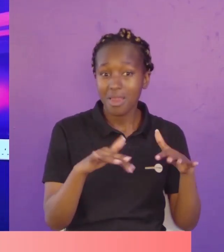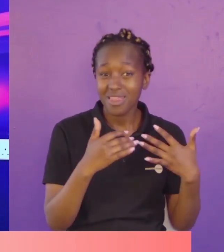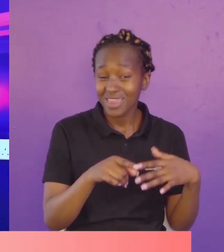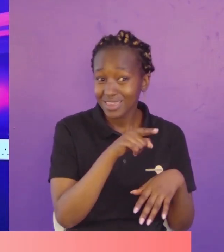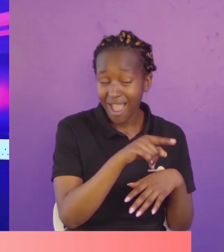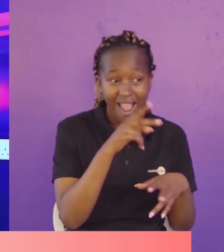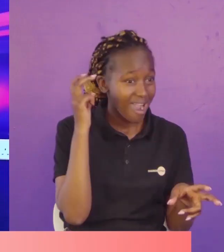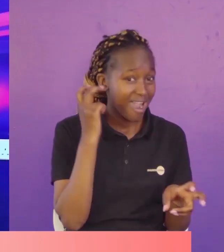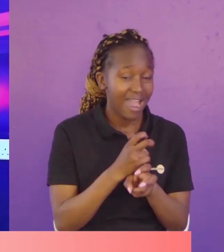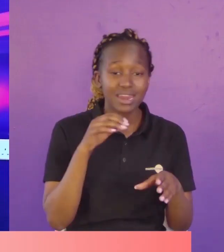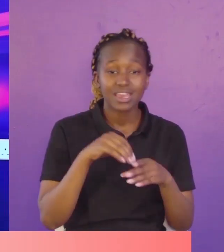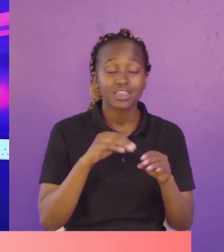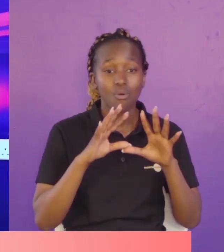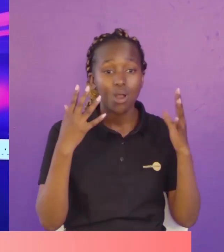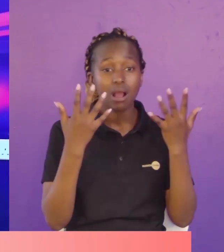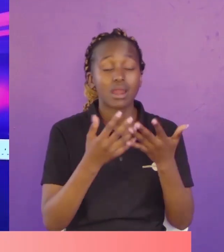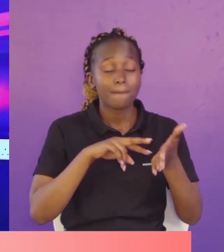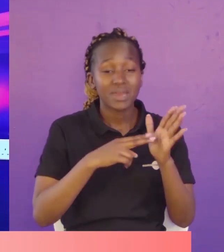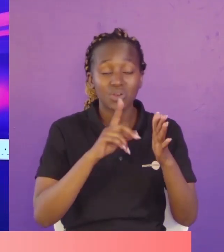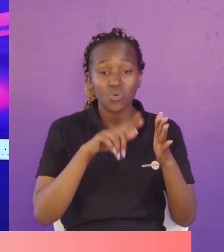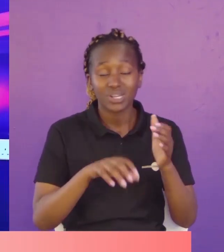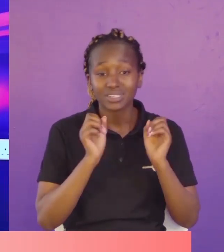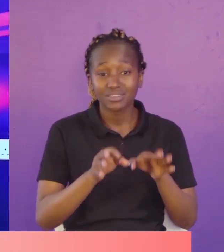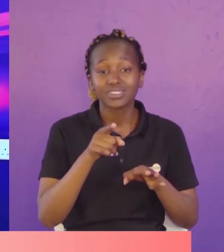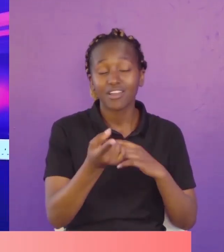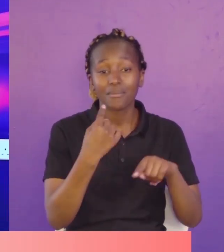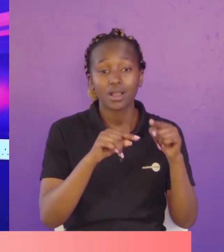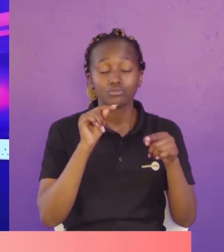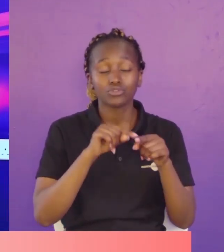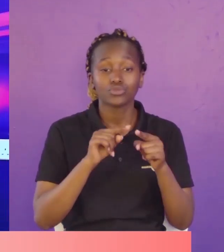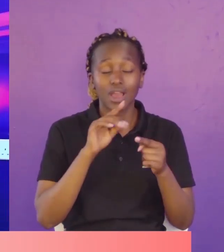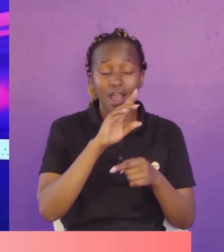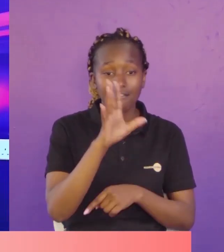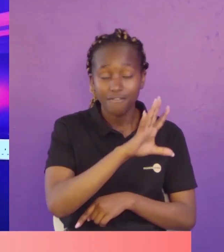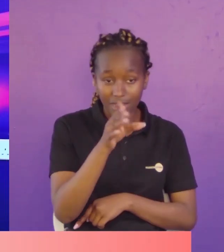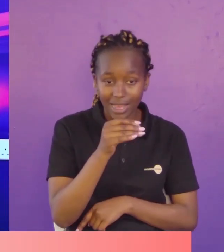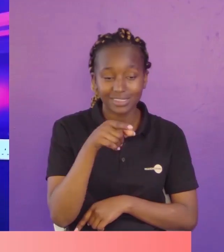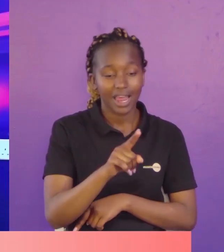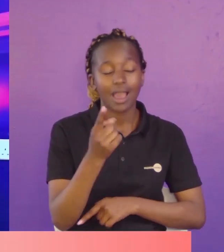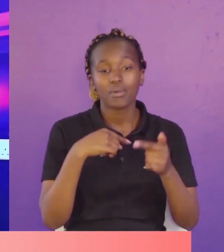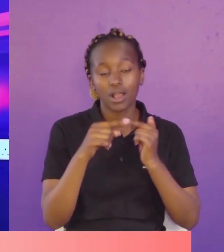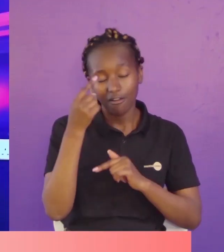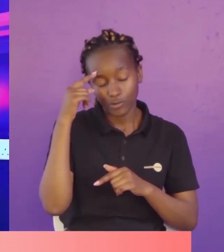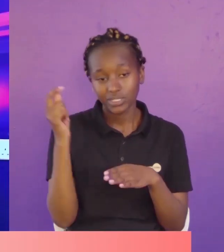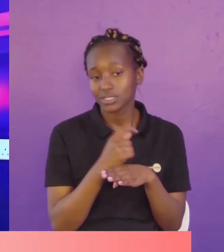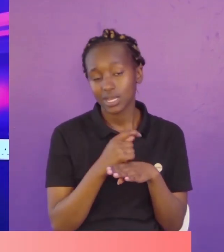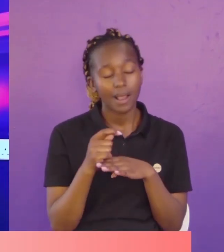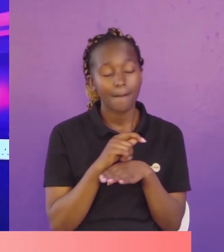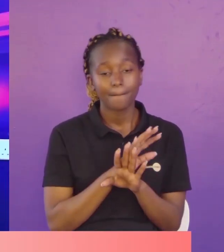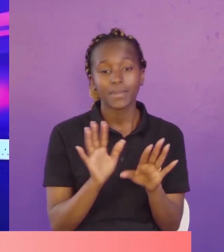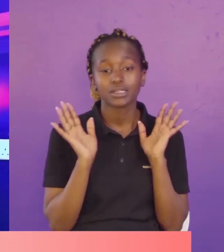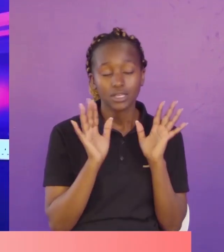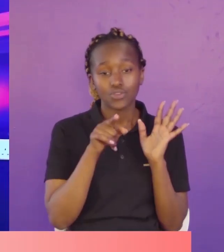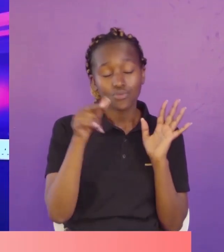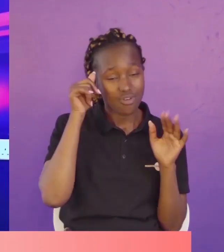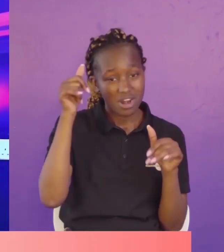Africa, he was just coming to train. Yeah. To train especially against Kenya. I saw the goals he scored. Remember, Yankuba